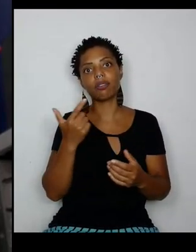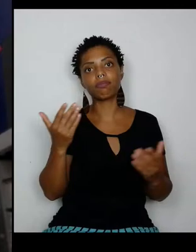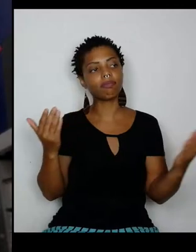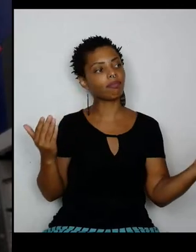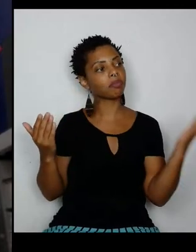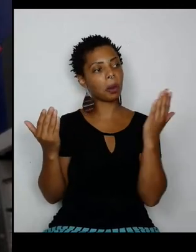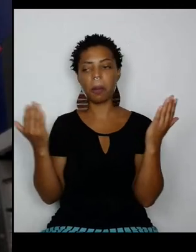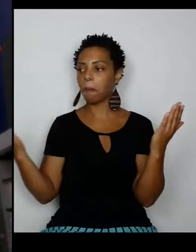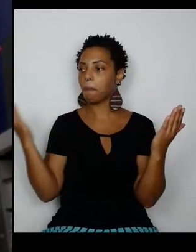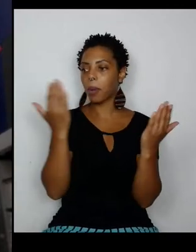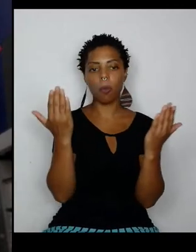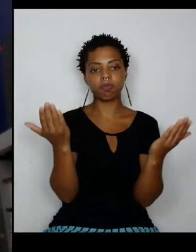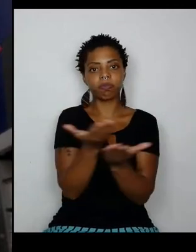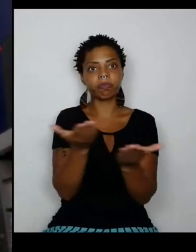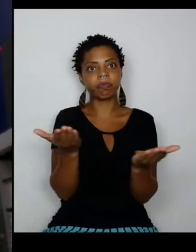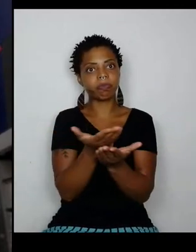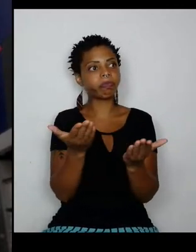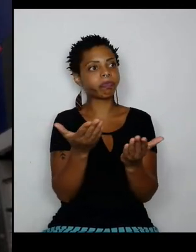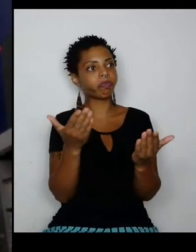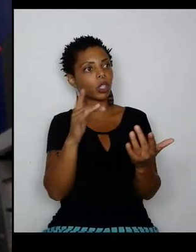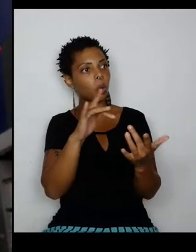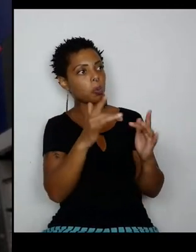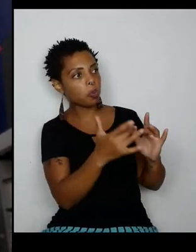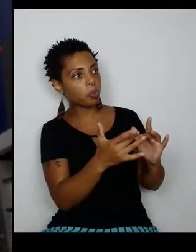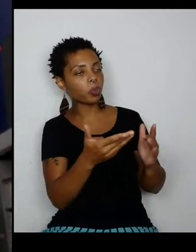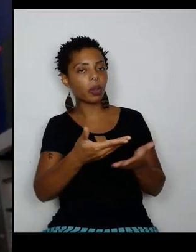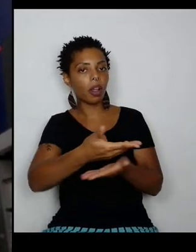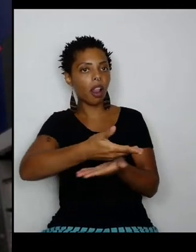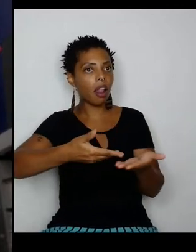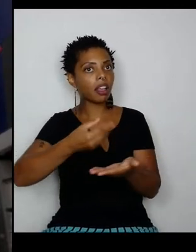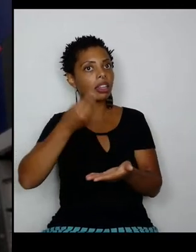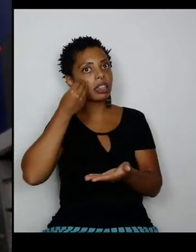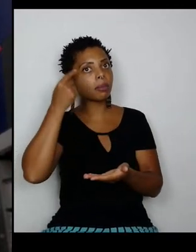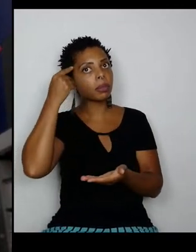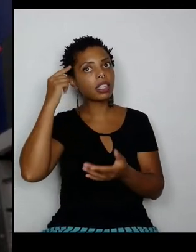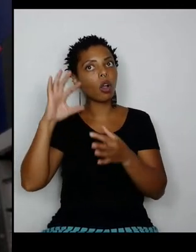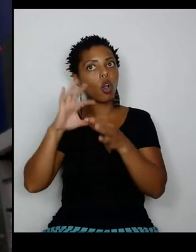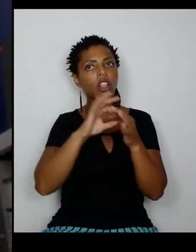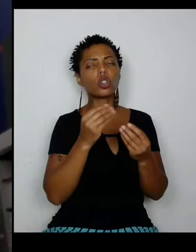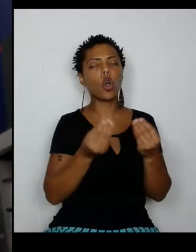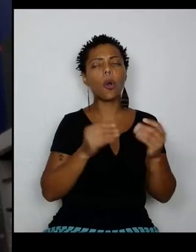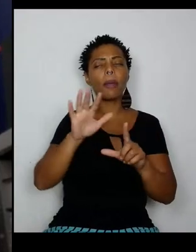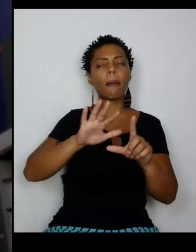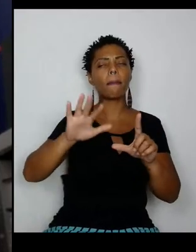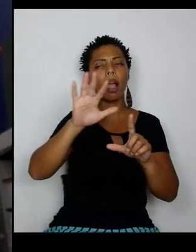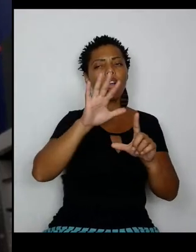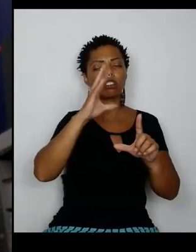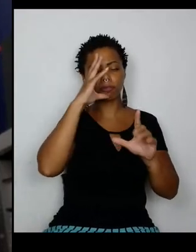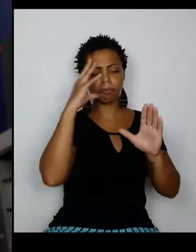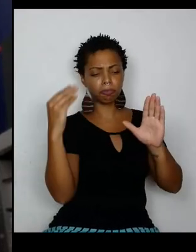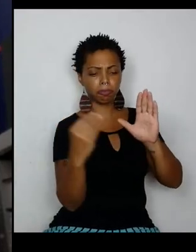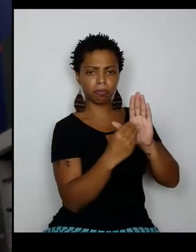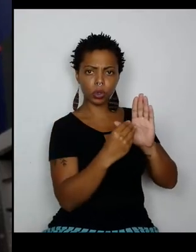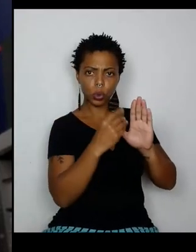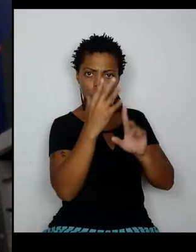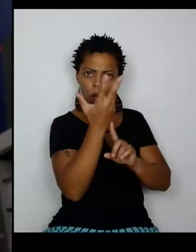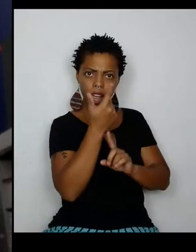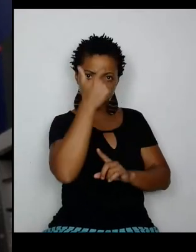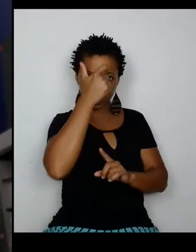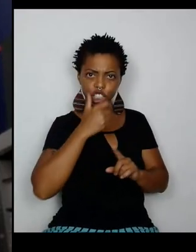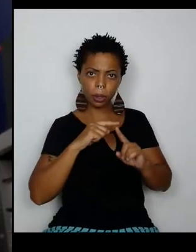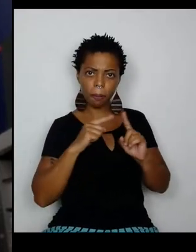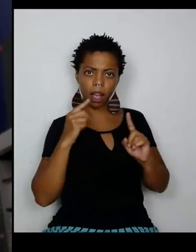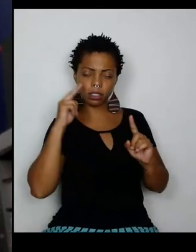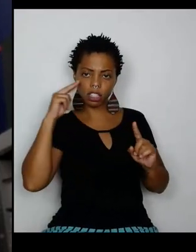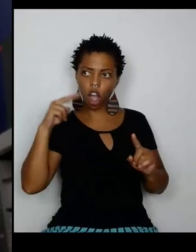possibility to create a dialogue and a context with those works it is also an opportunity for us to think about